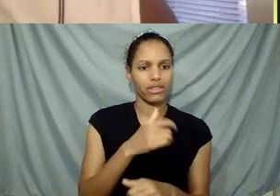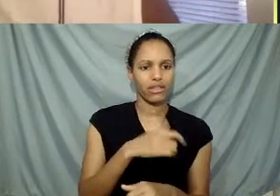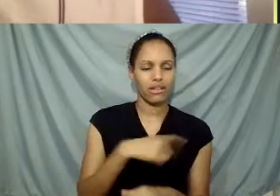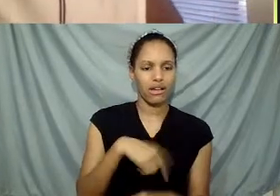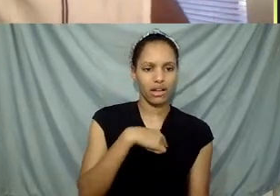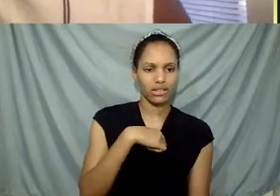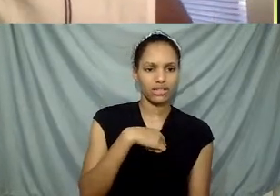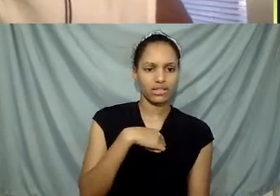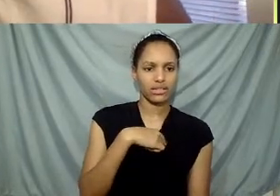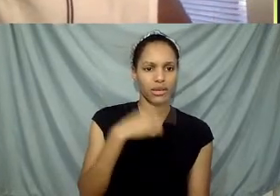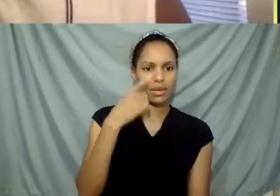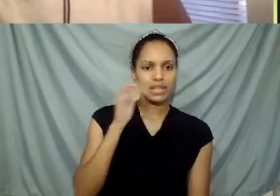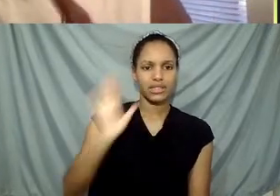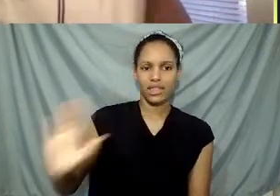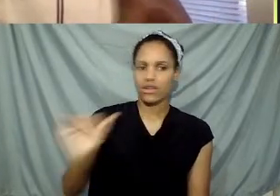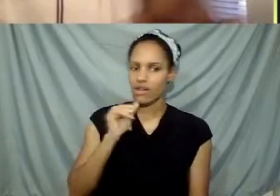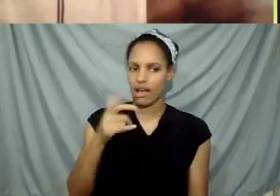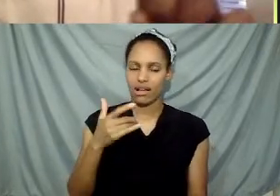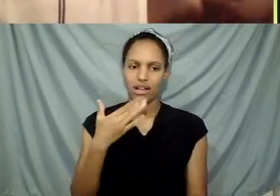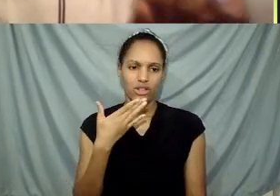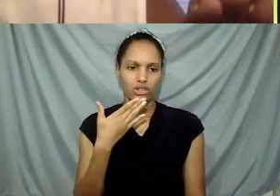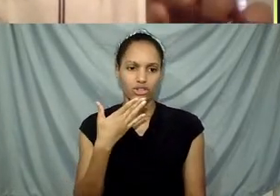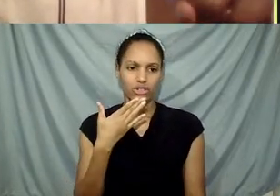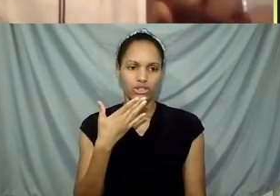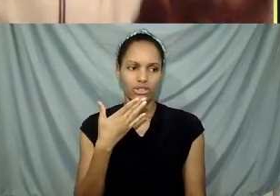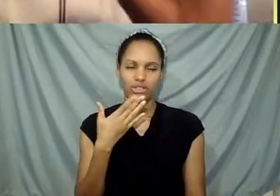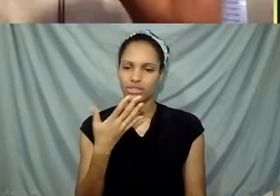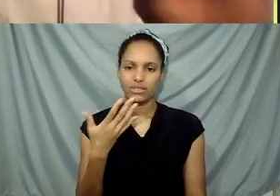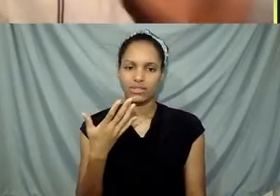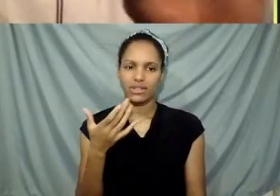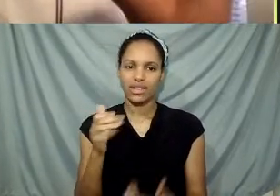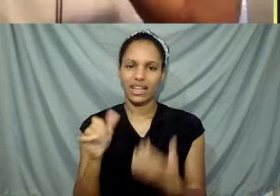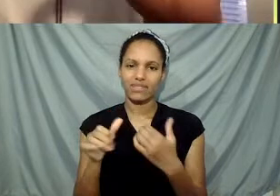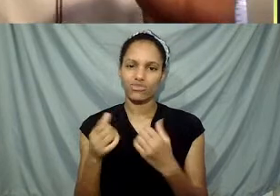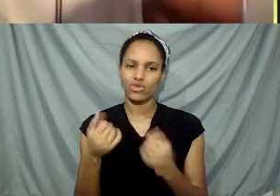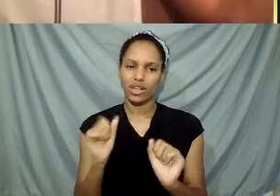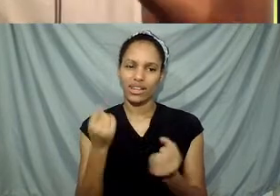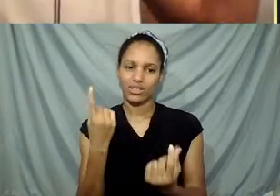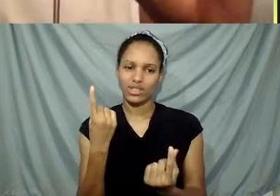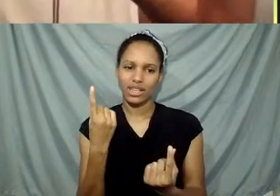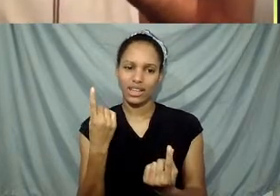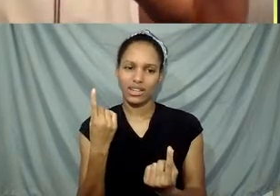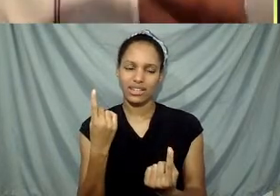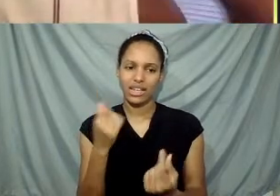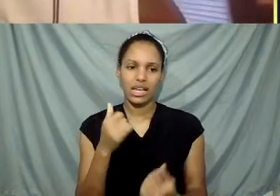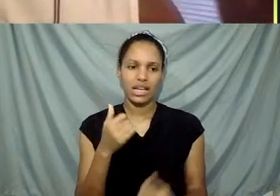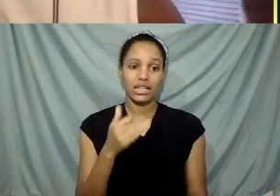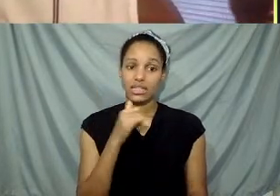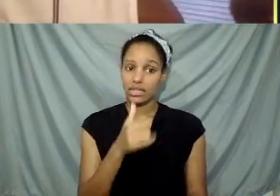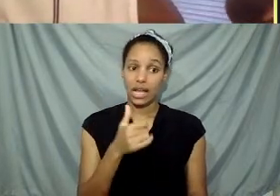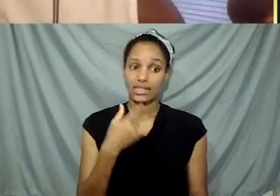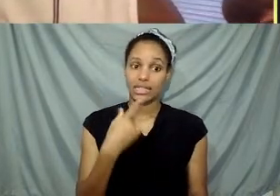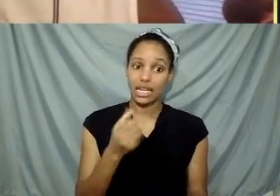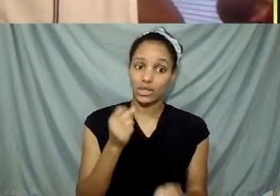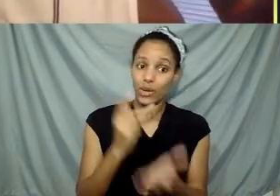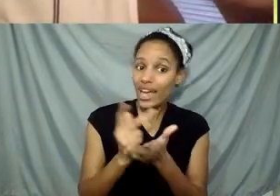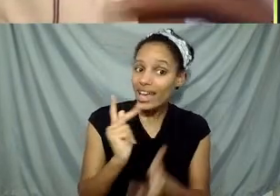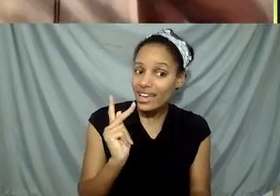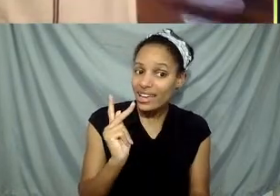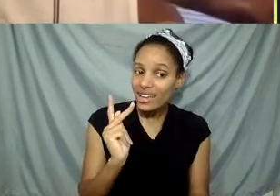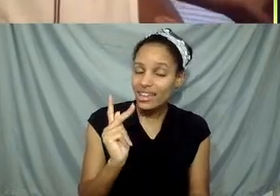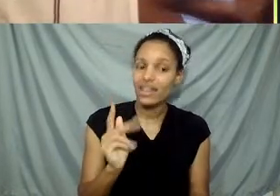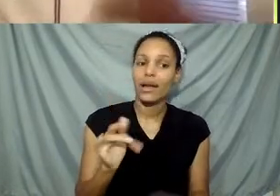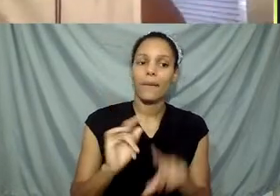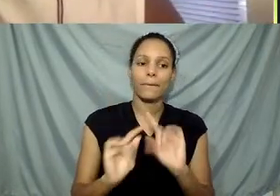know, doesn't justify it. You know, it doesn't justify that this should happen, but there is a reason why this is happening, and we